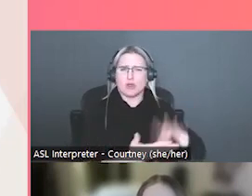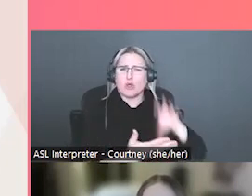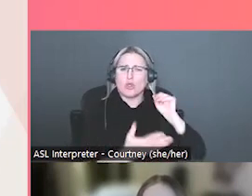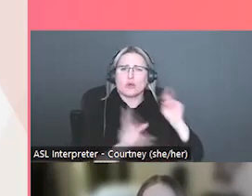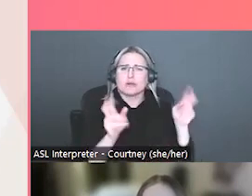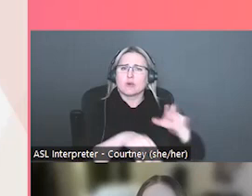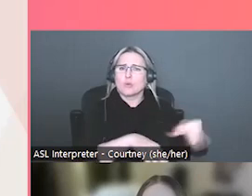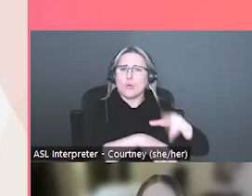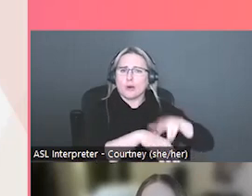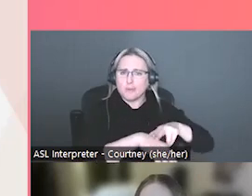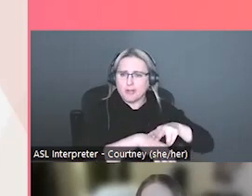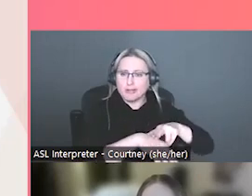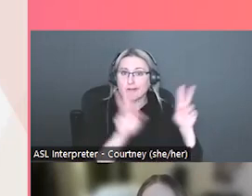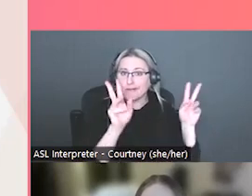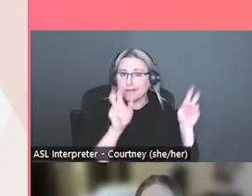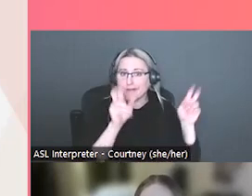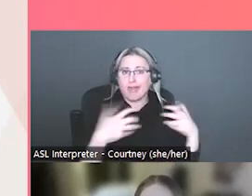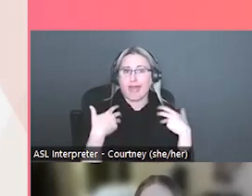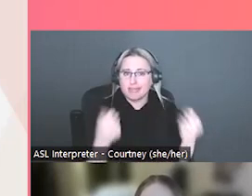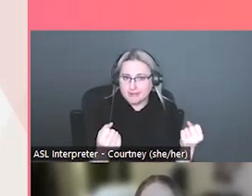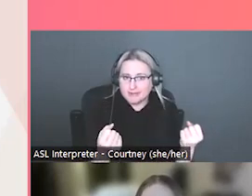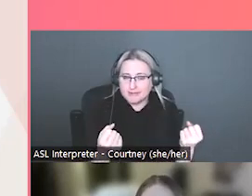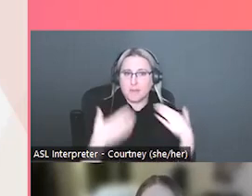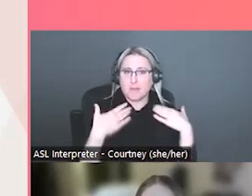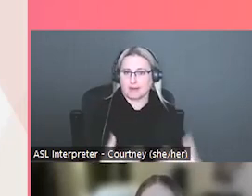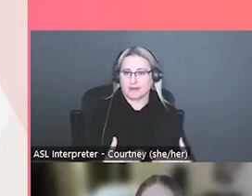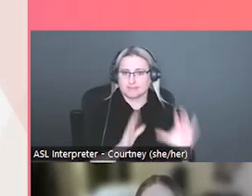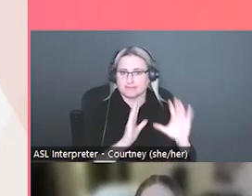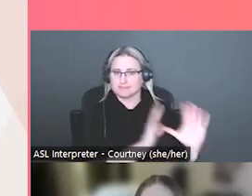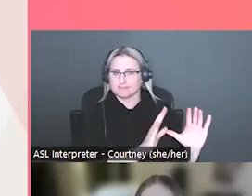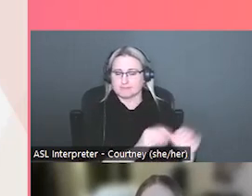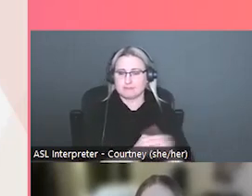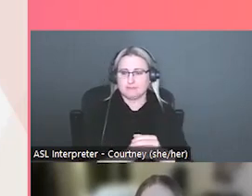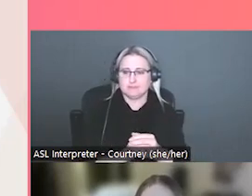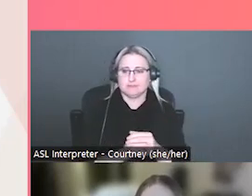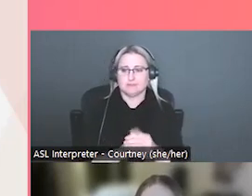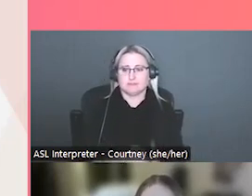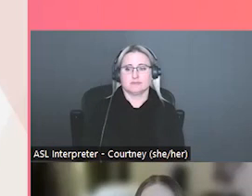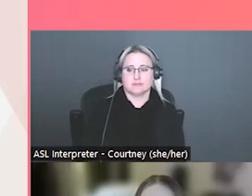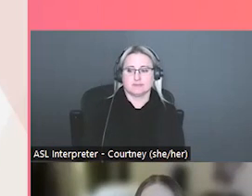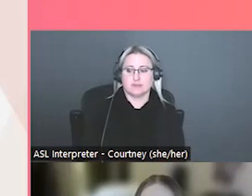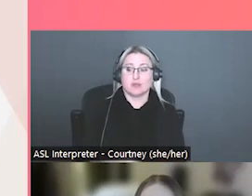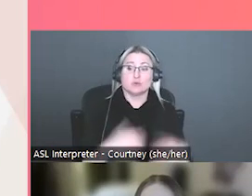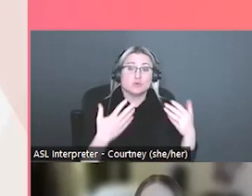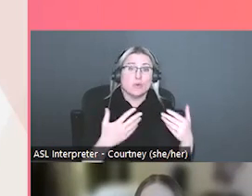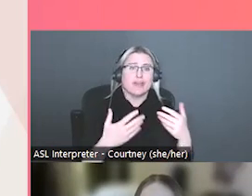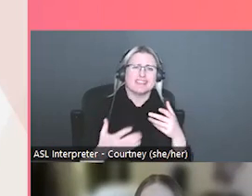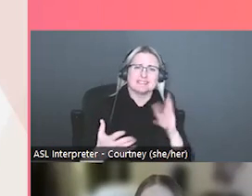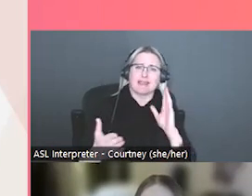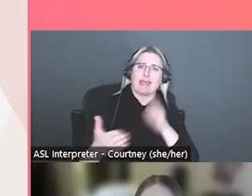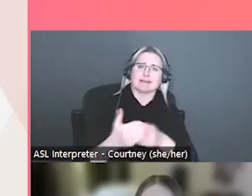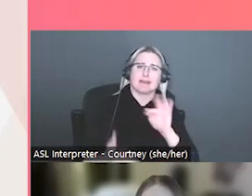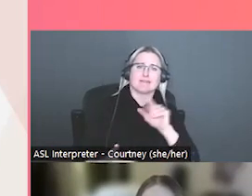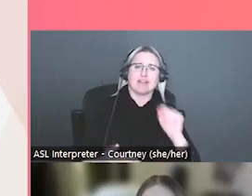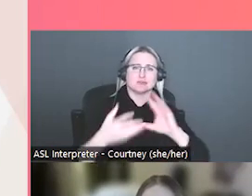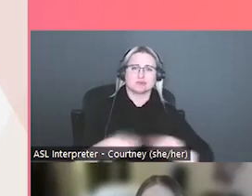normal and quote unquote healthy body. And therefore, this construction of an anti-fat rhetoric that